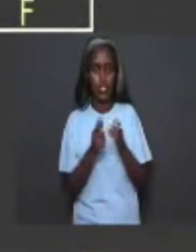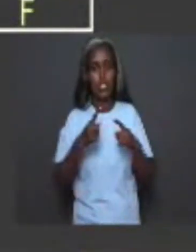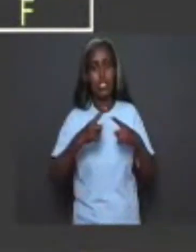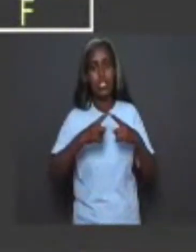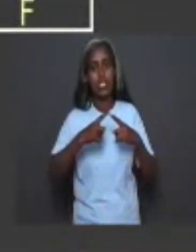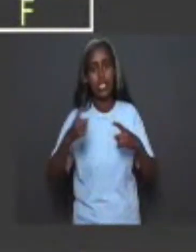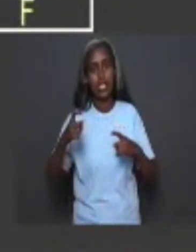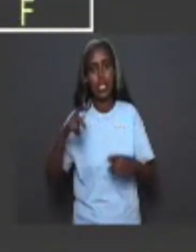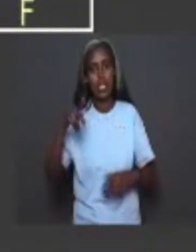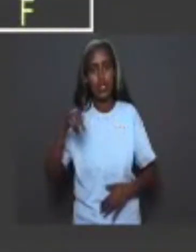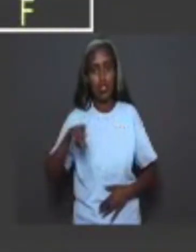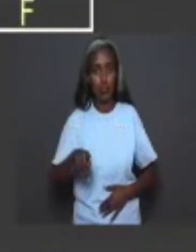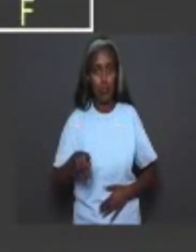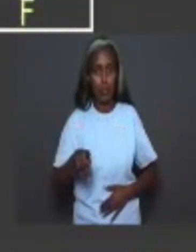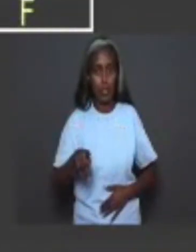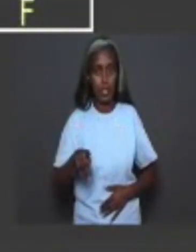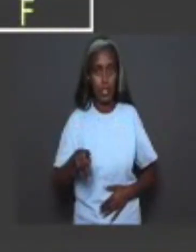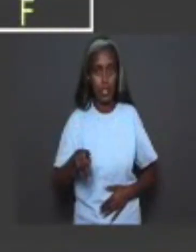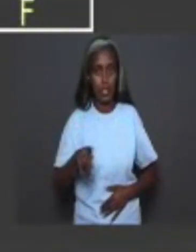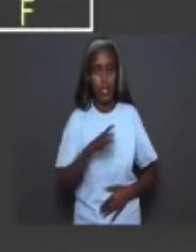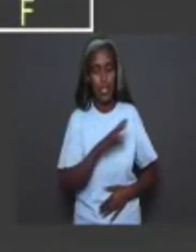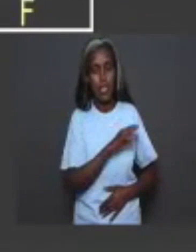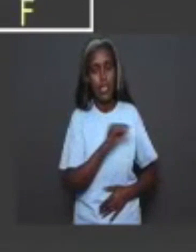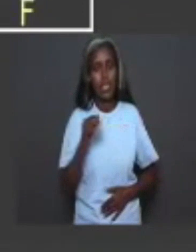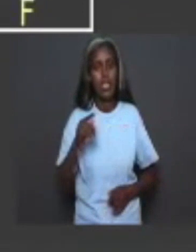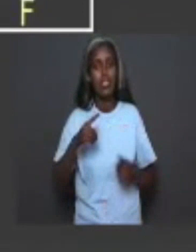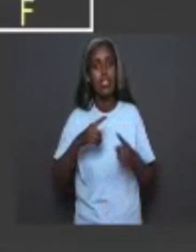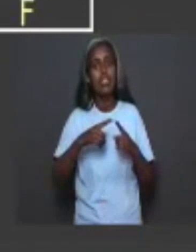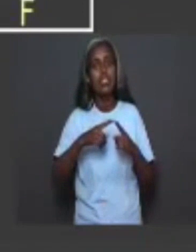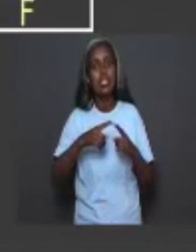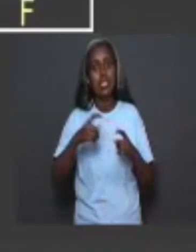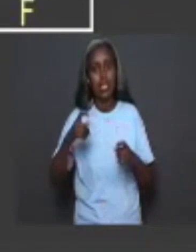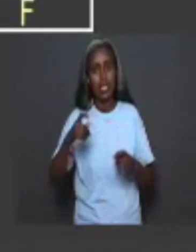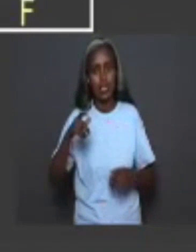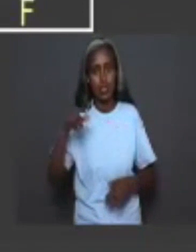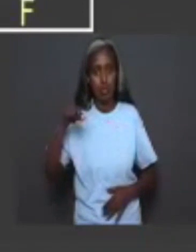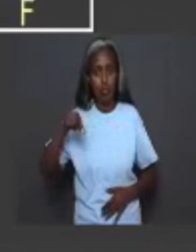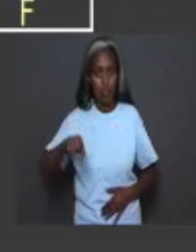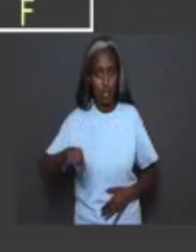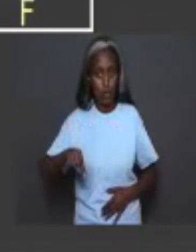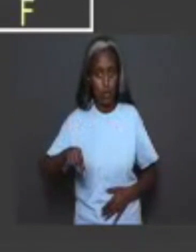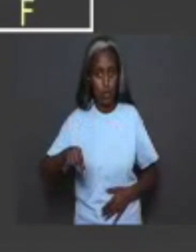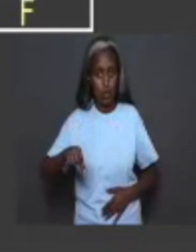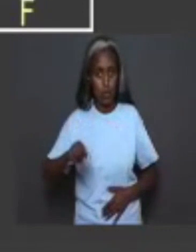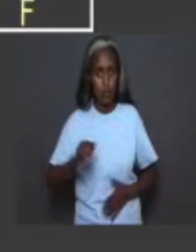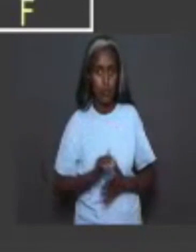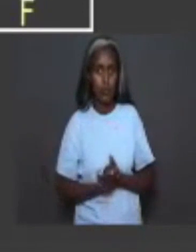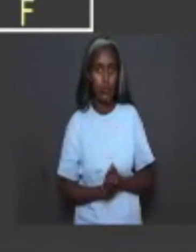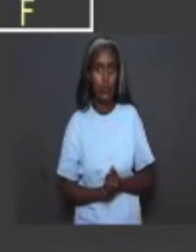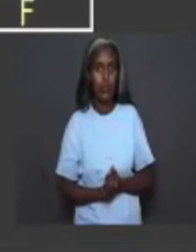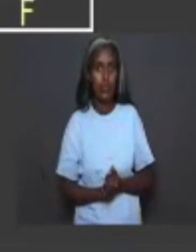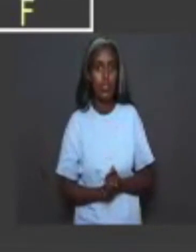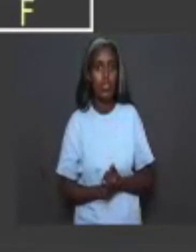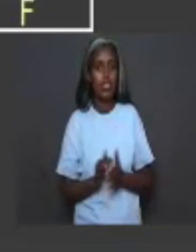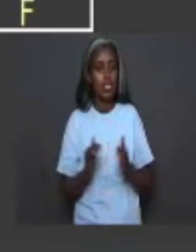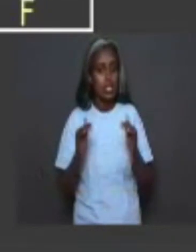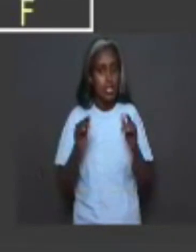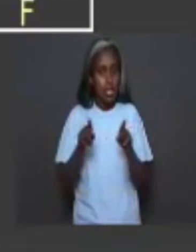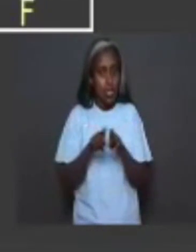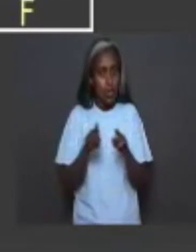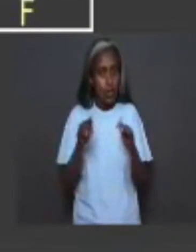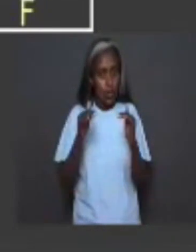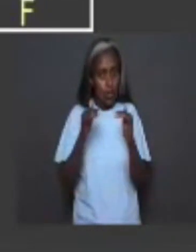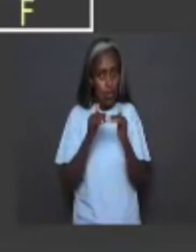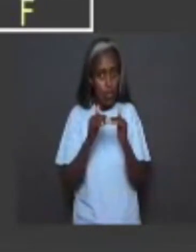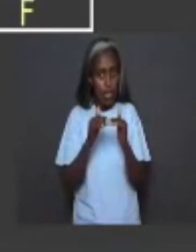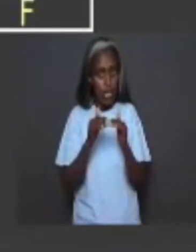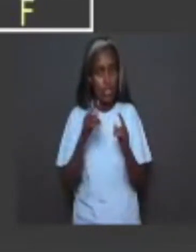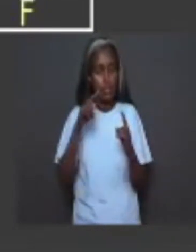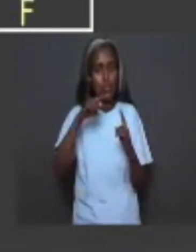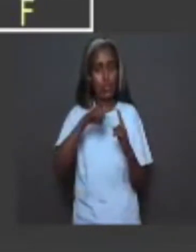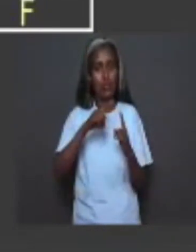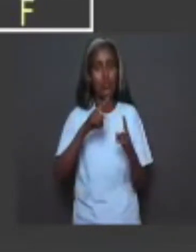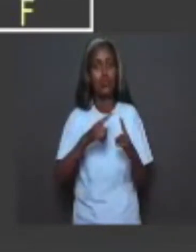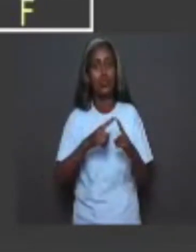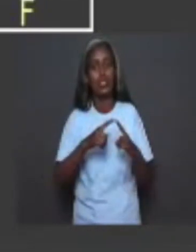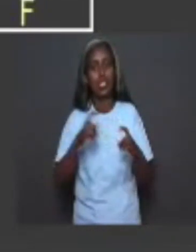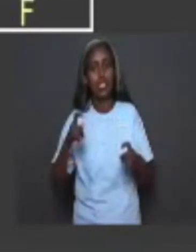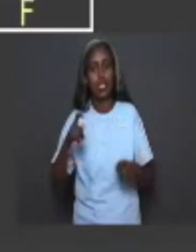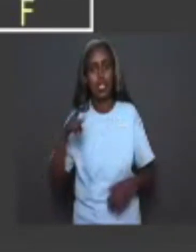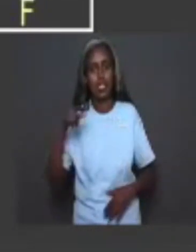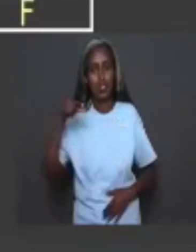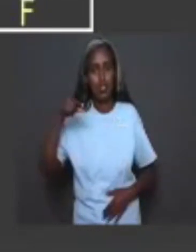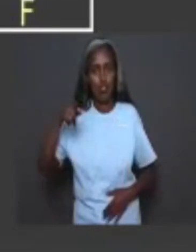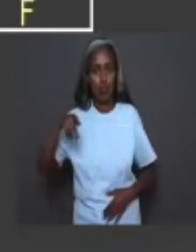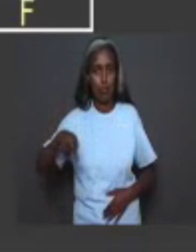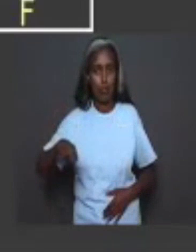of P and the negation of Q is equivalent to the negation